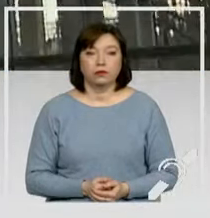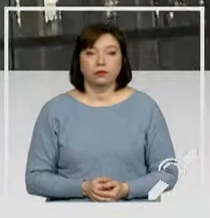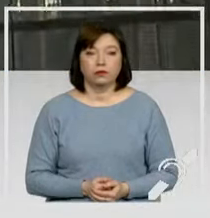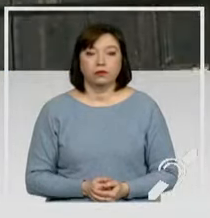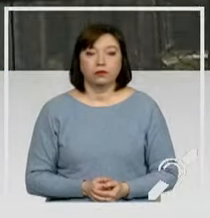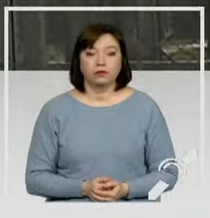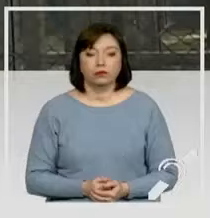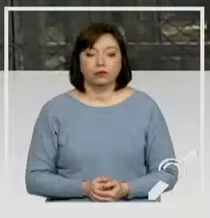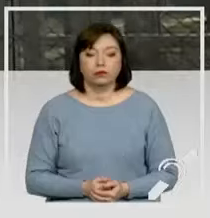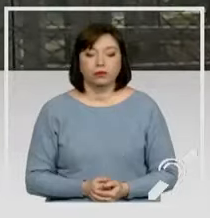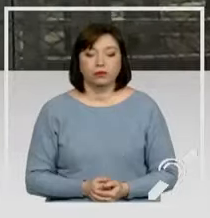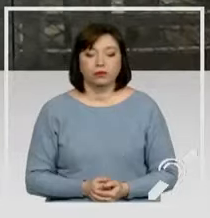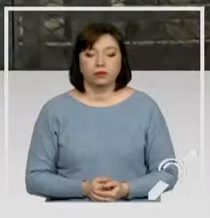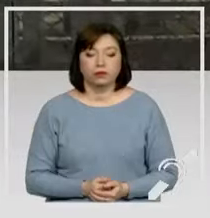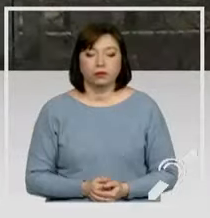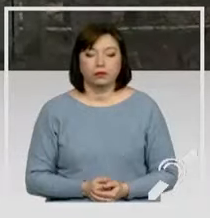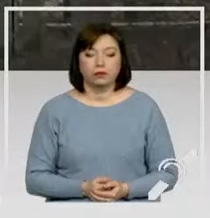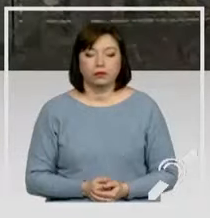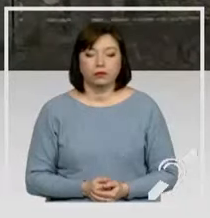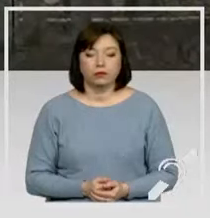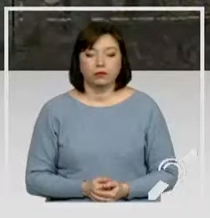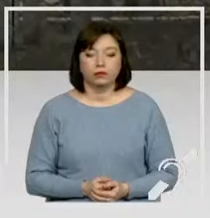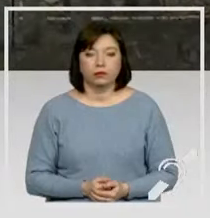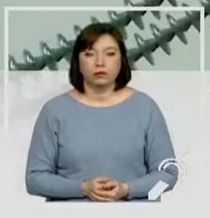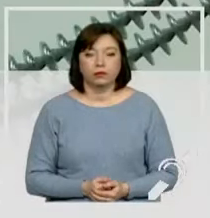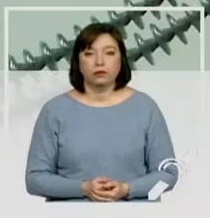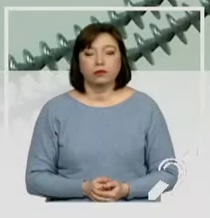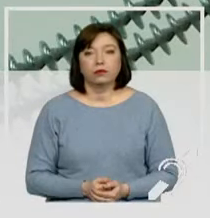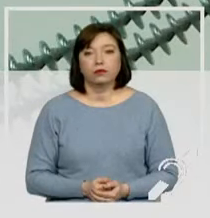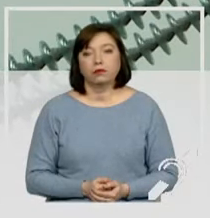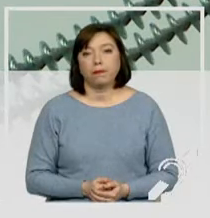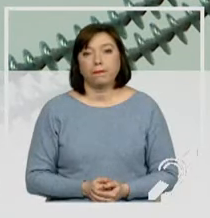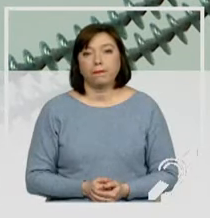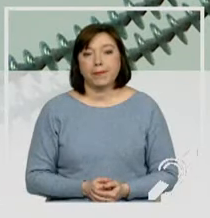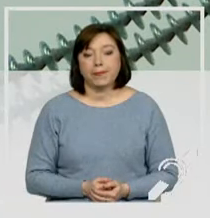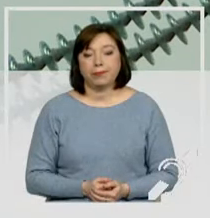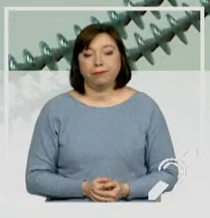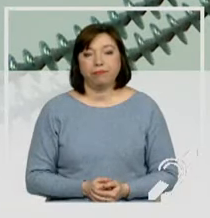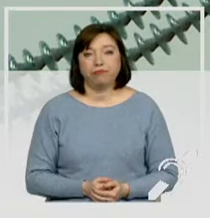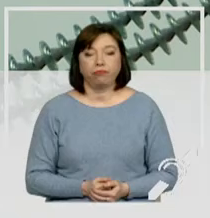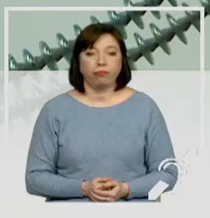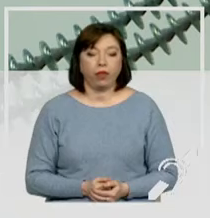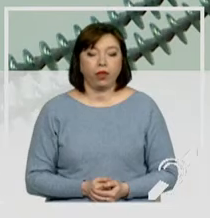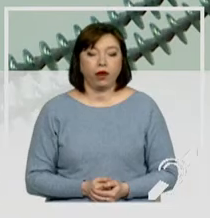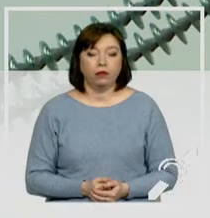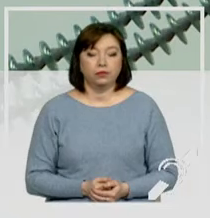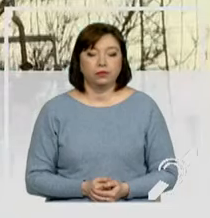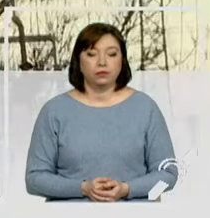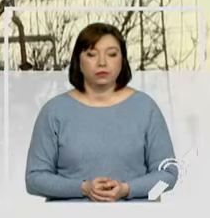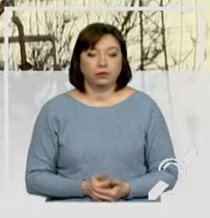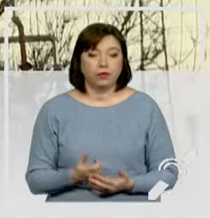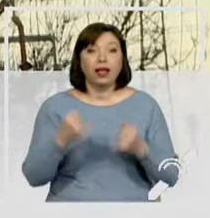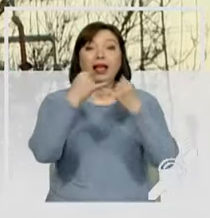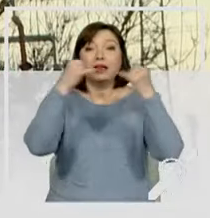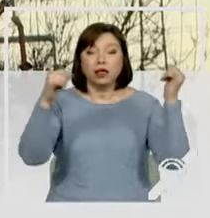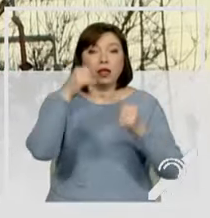bit concentrated, and since 2015 Moldova has worked consciously to have a more balanced supply.